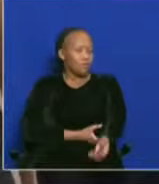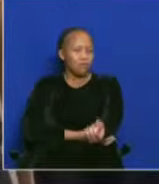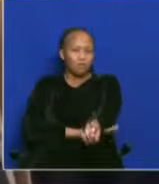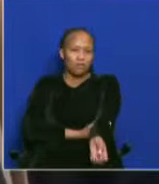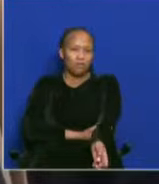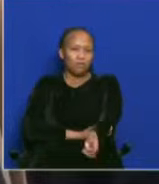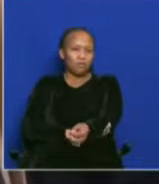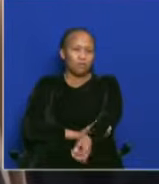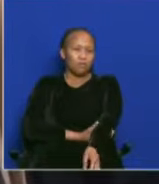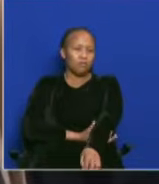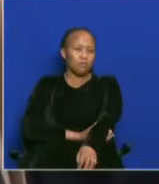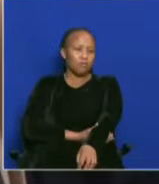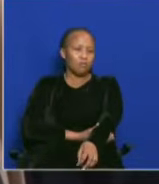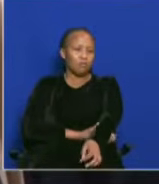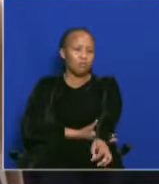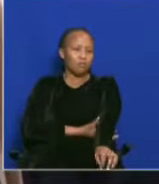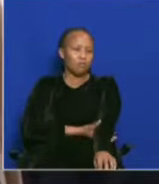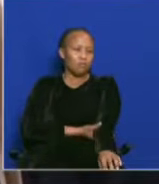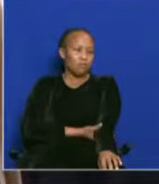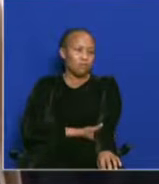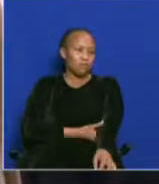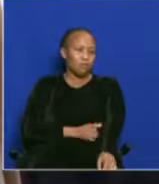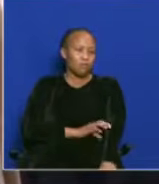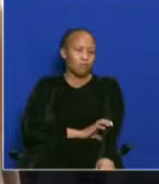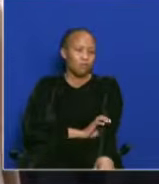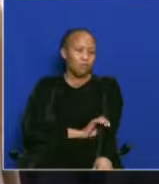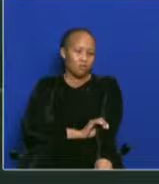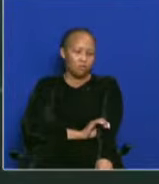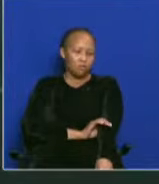There's one on 9/18.